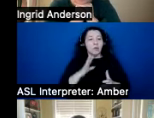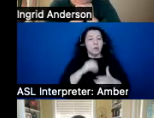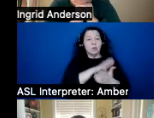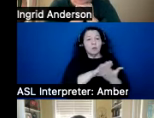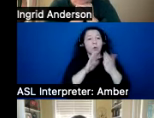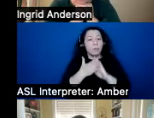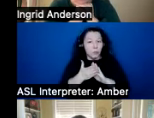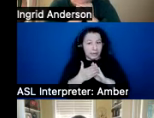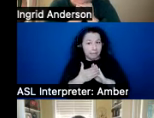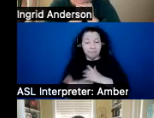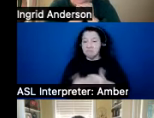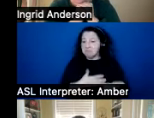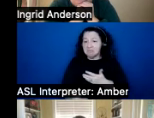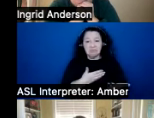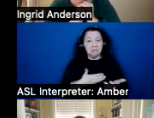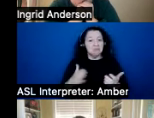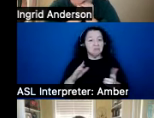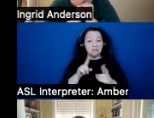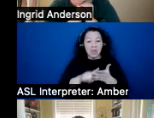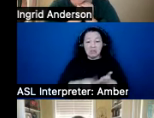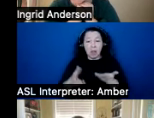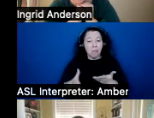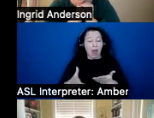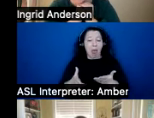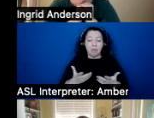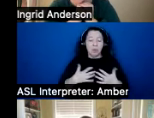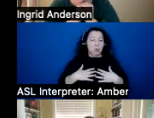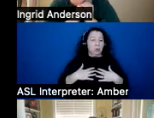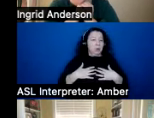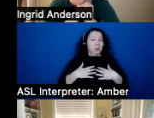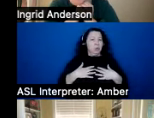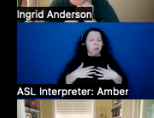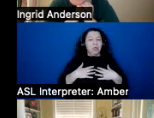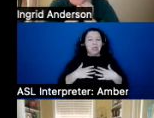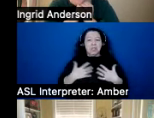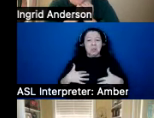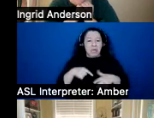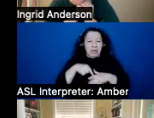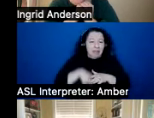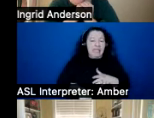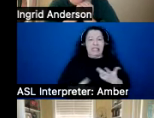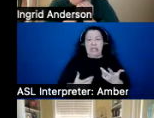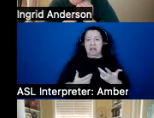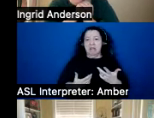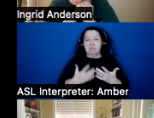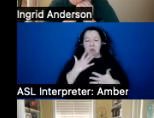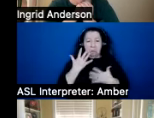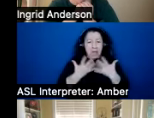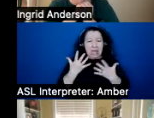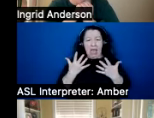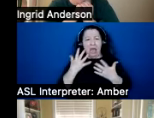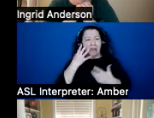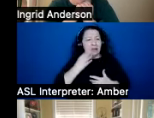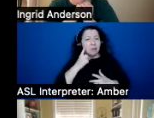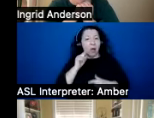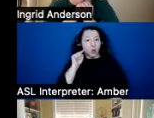community, even though the exam may be invasive, it may be a humiliating experience, for you to understand